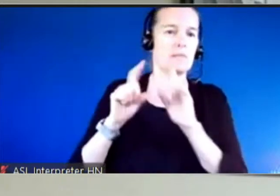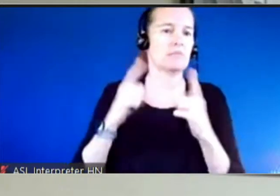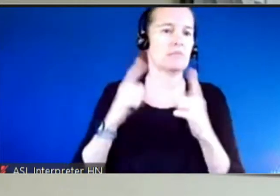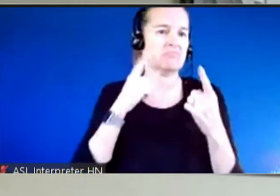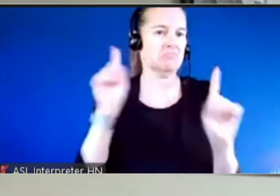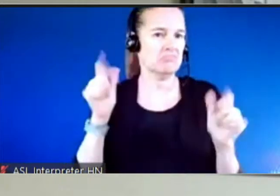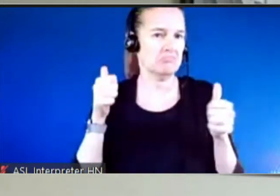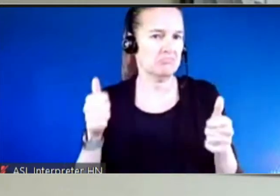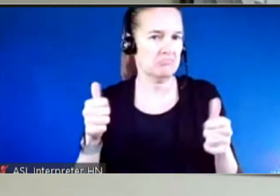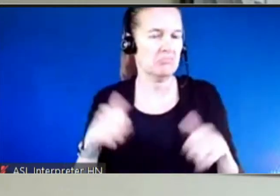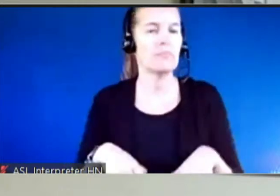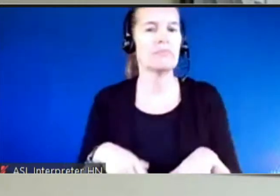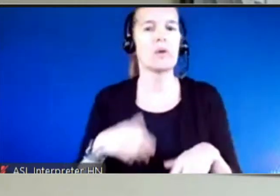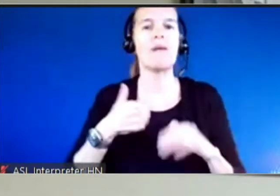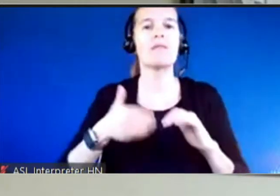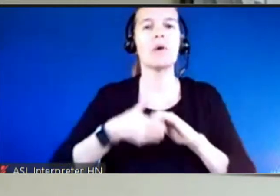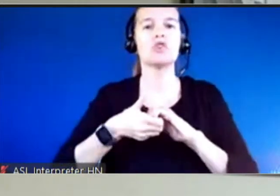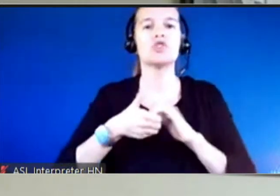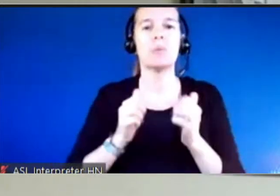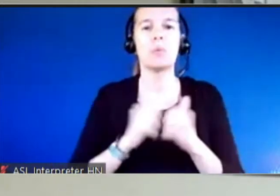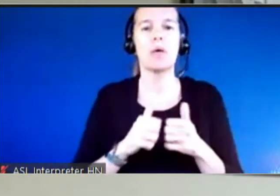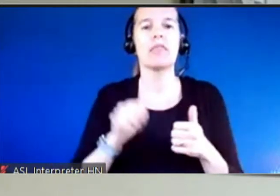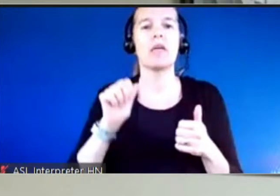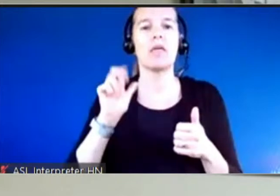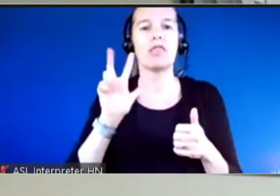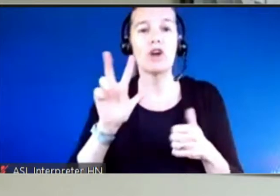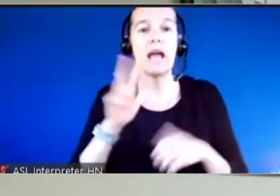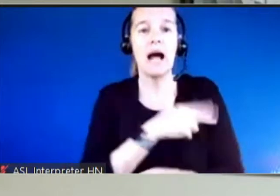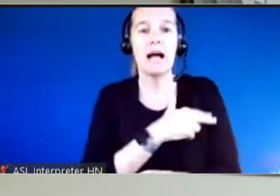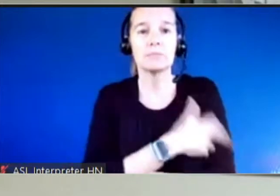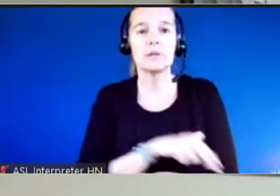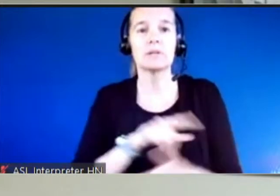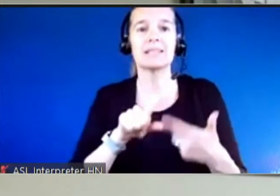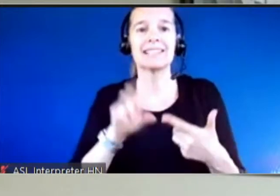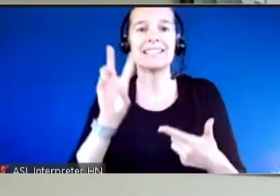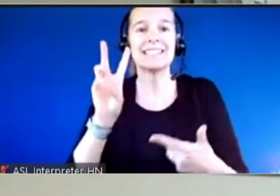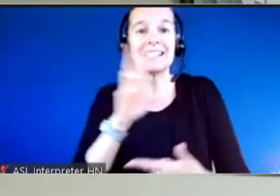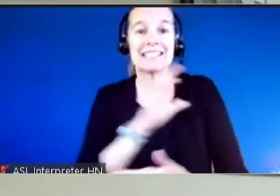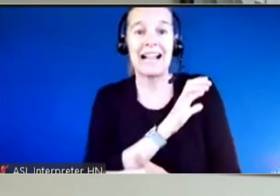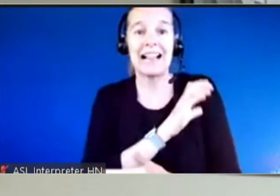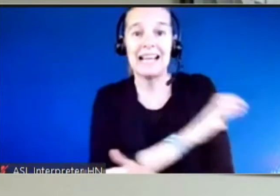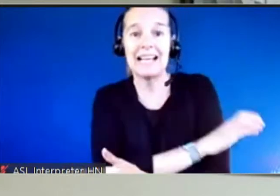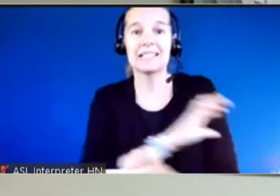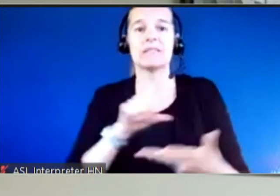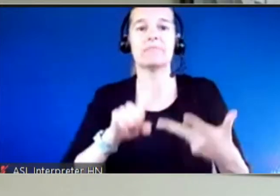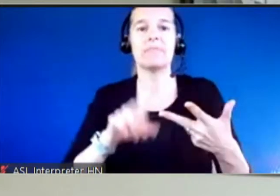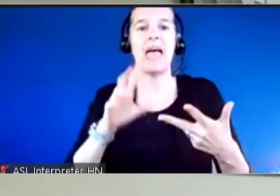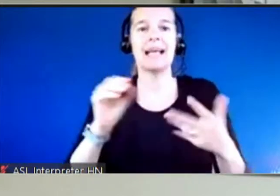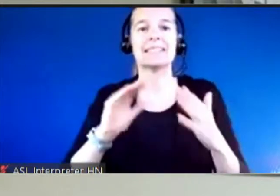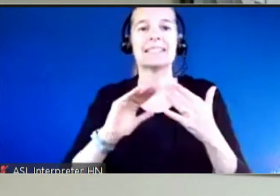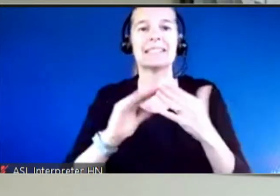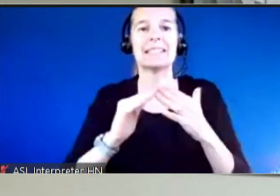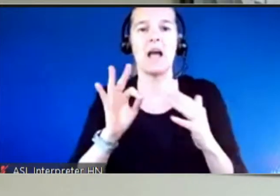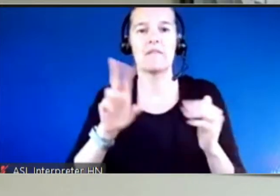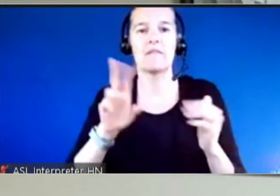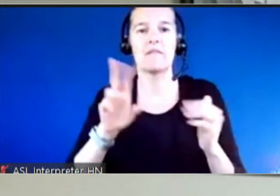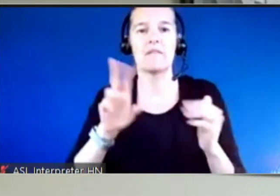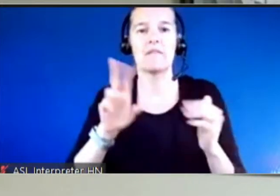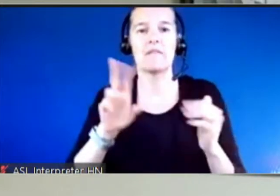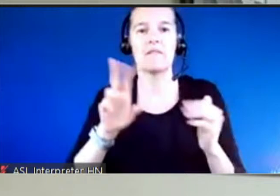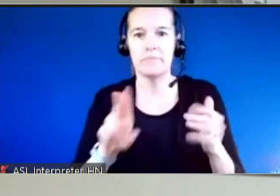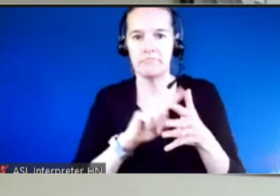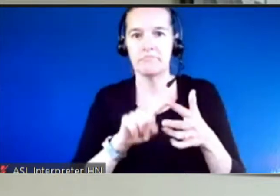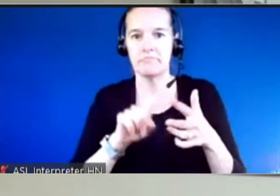hospitals, 6 clinic partners, and the city of Ukiah to get through this pandemic. Several of the clinics